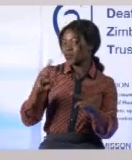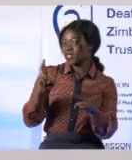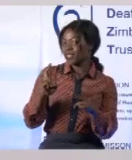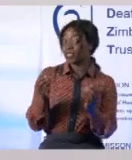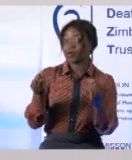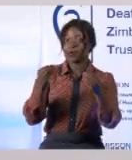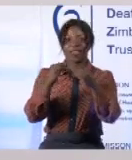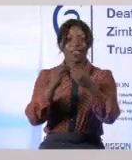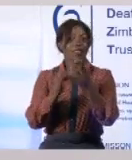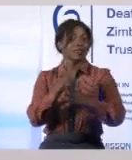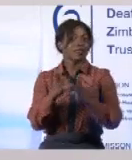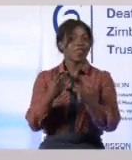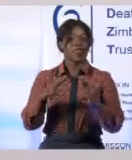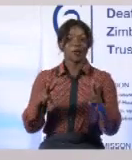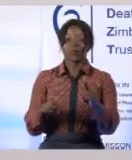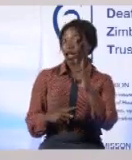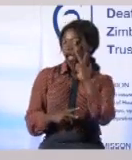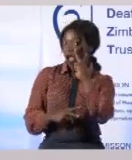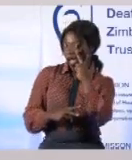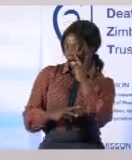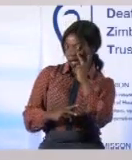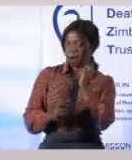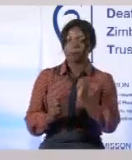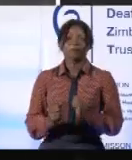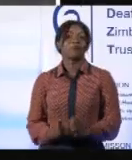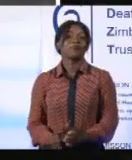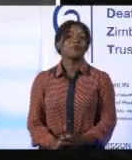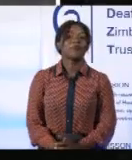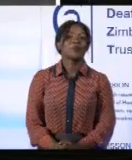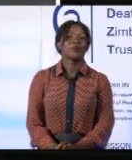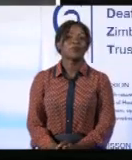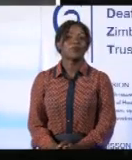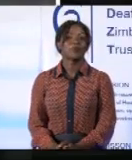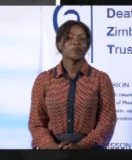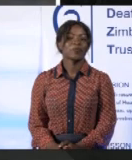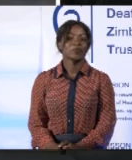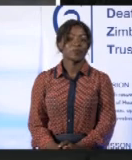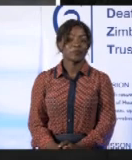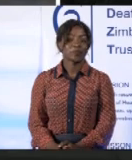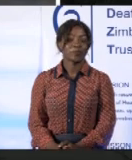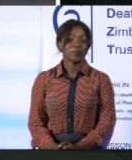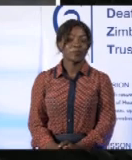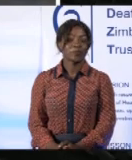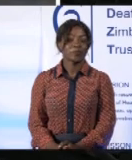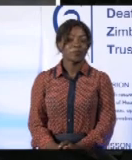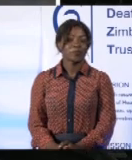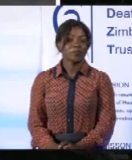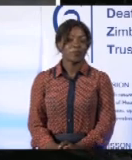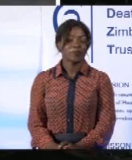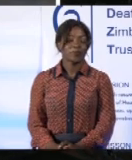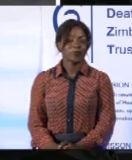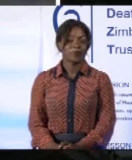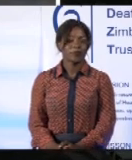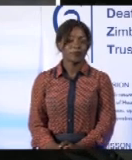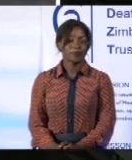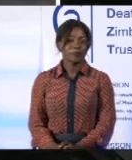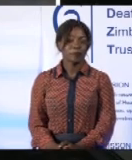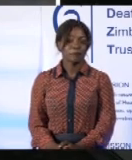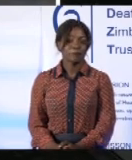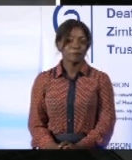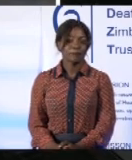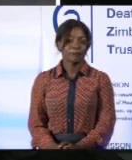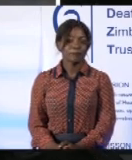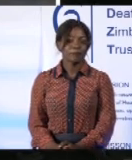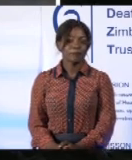Mwanza on sign language. My name is Rumbadzai Venge, and I am a